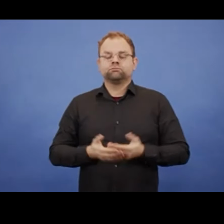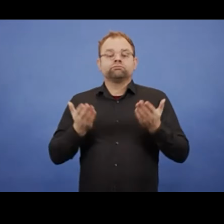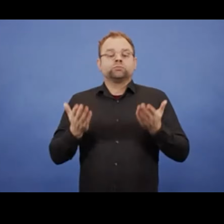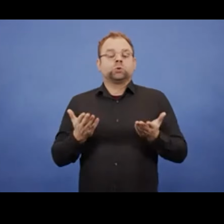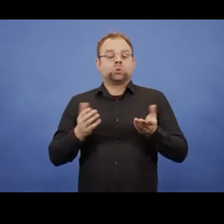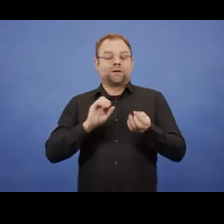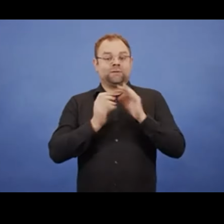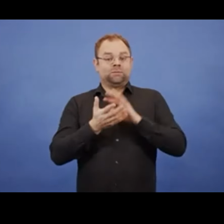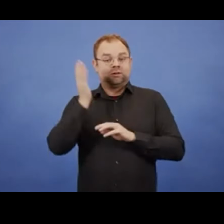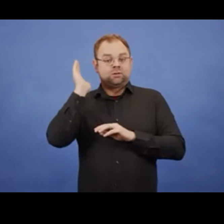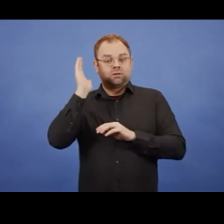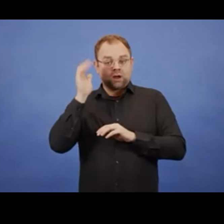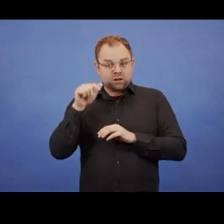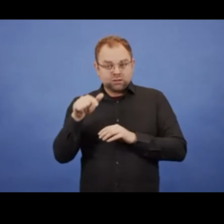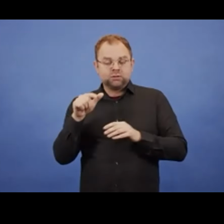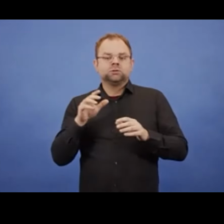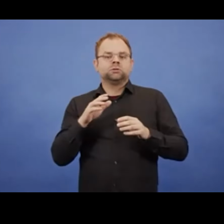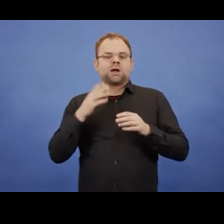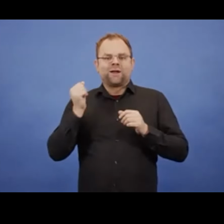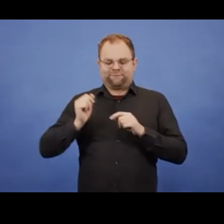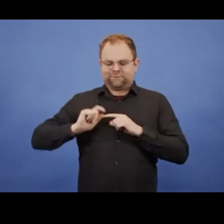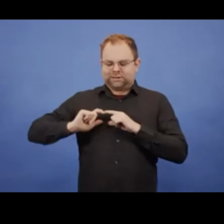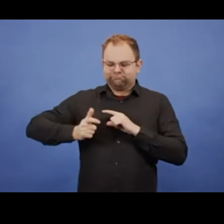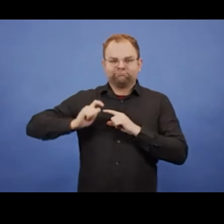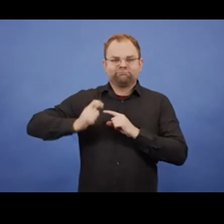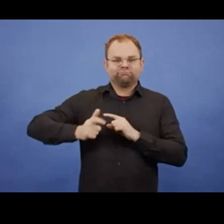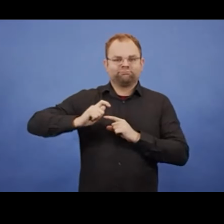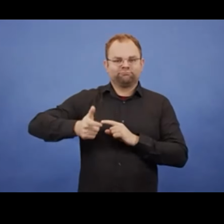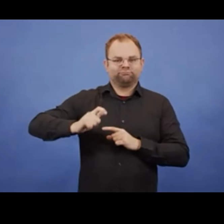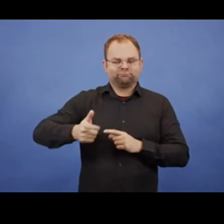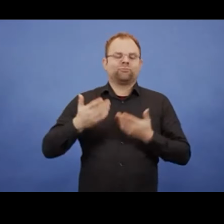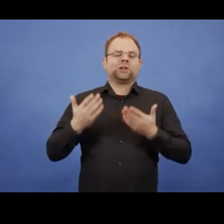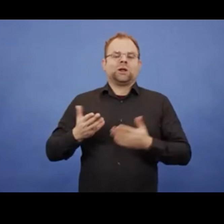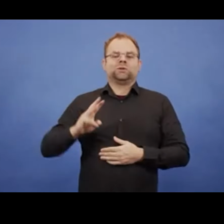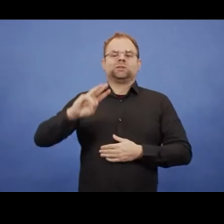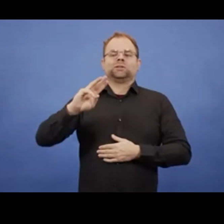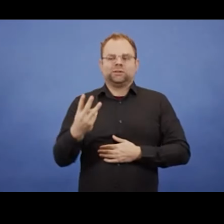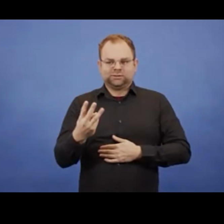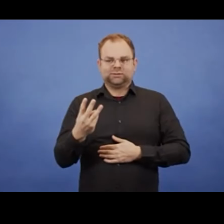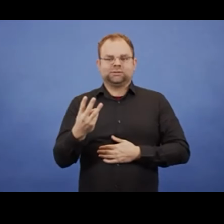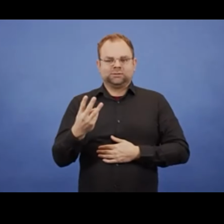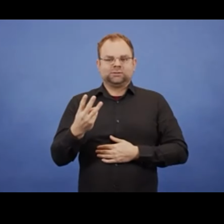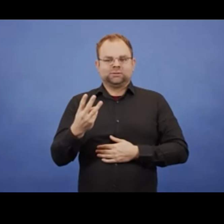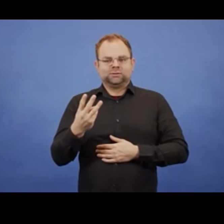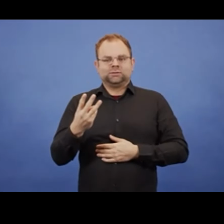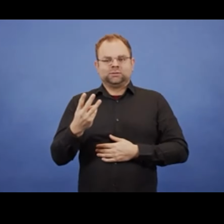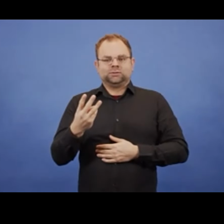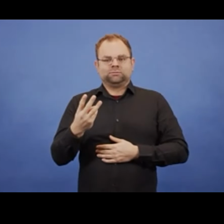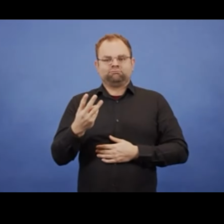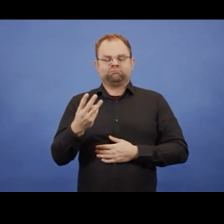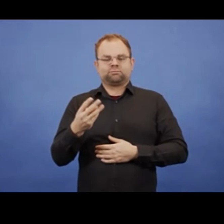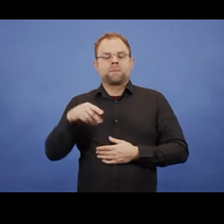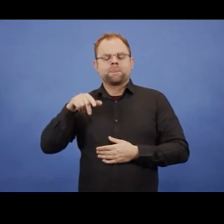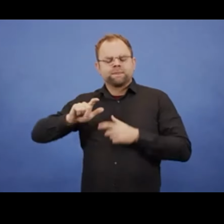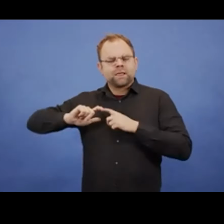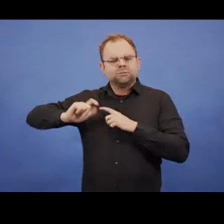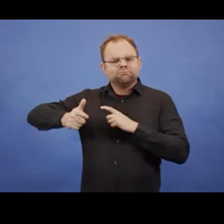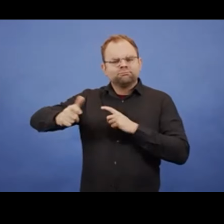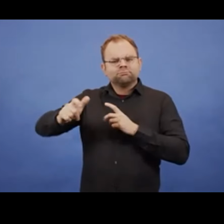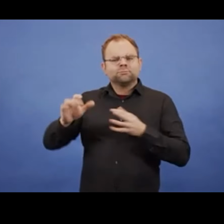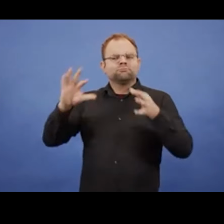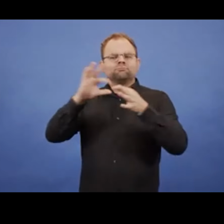series of consultations and information sharing webinars on the joint collaboration between